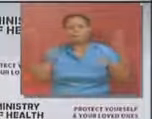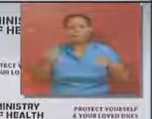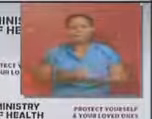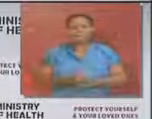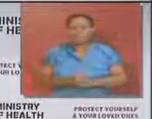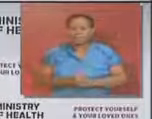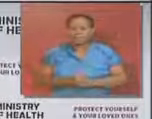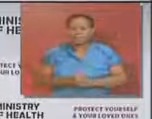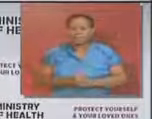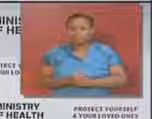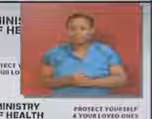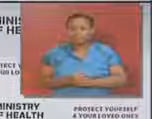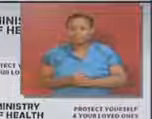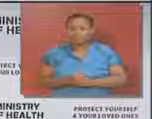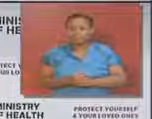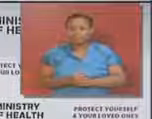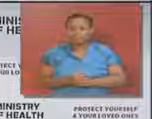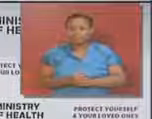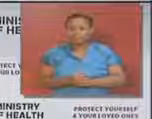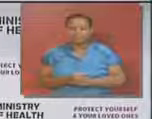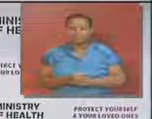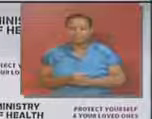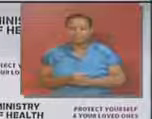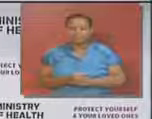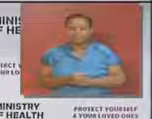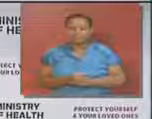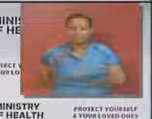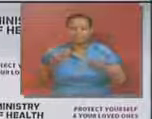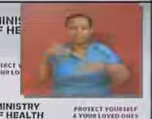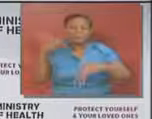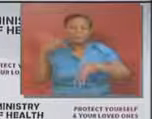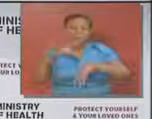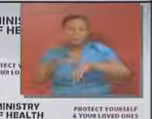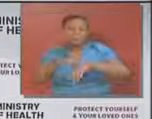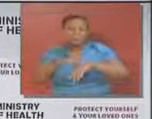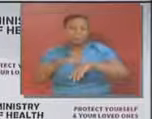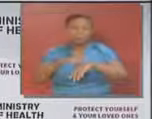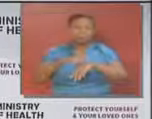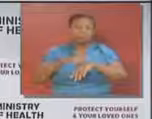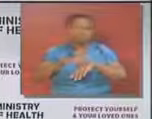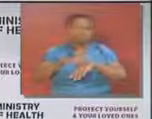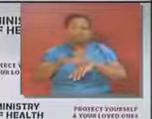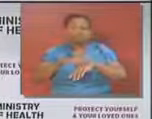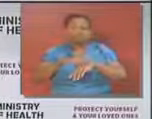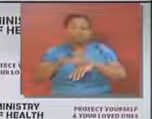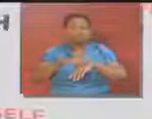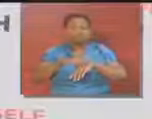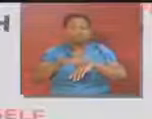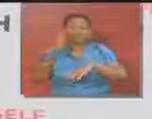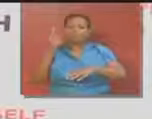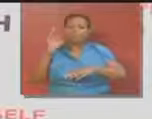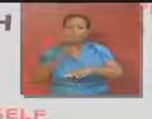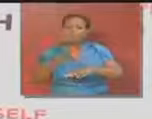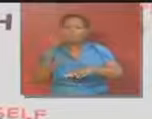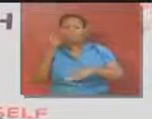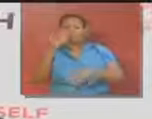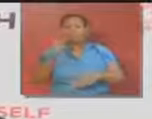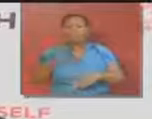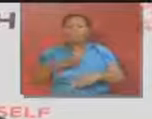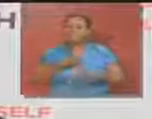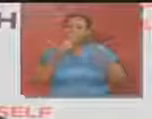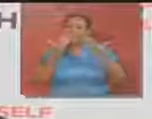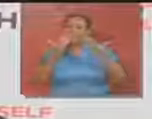you very much, Dr. Paul. Maybe next time we will get her to sing that slogan for us. And thank you as well